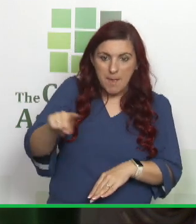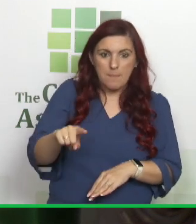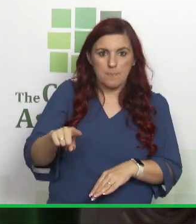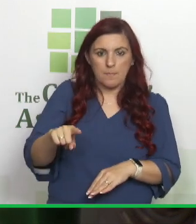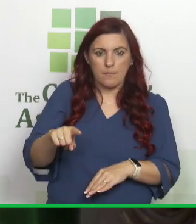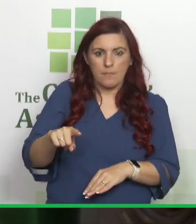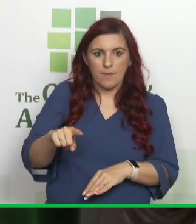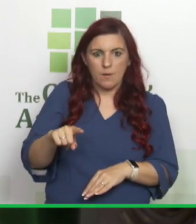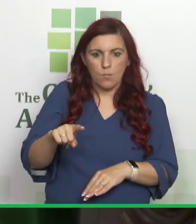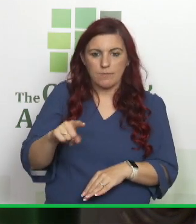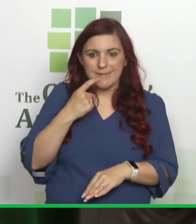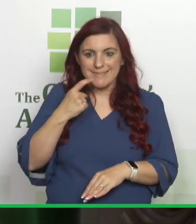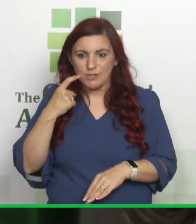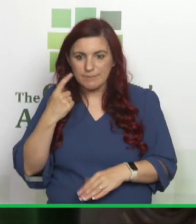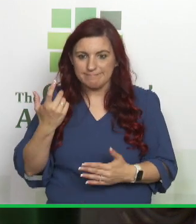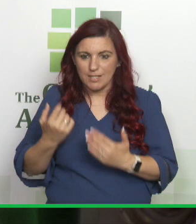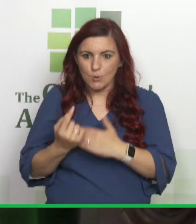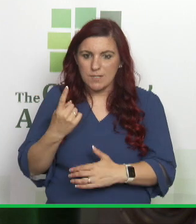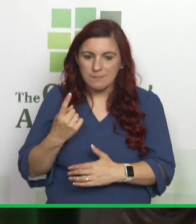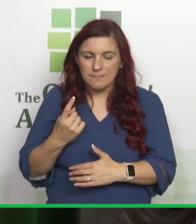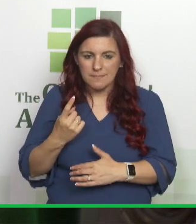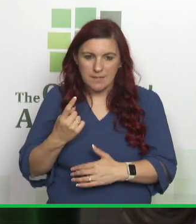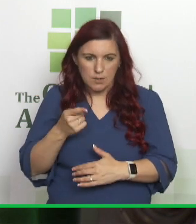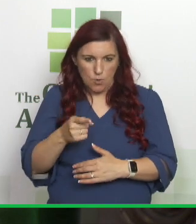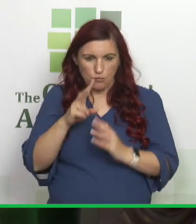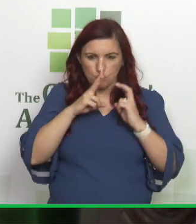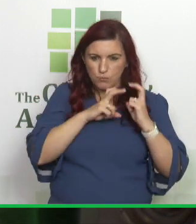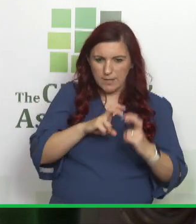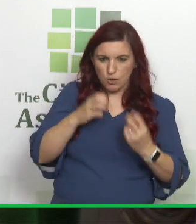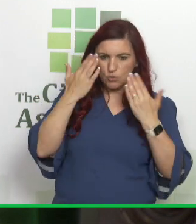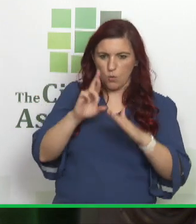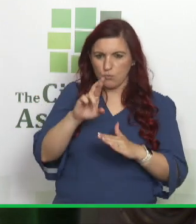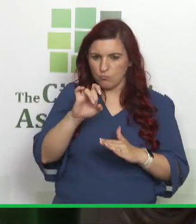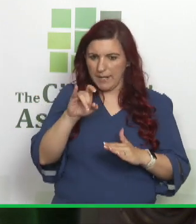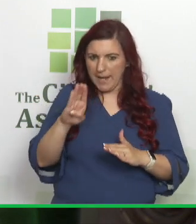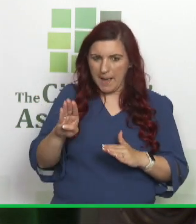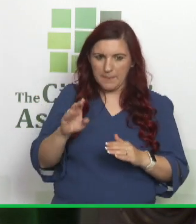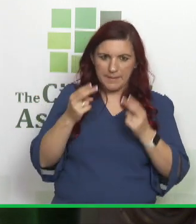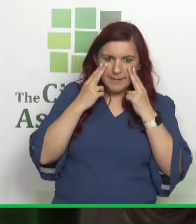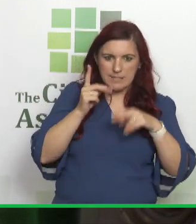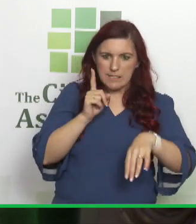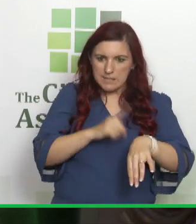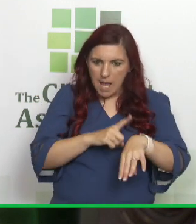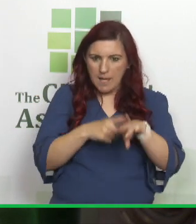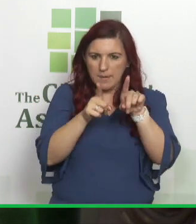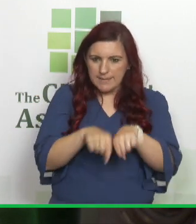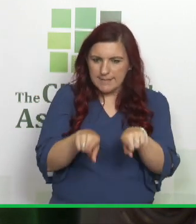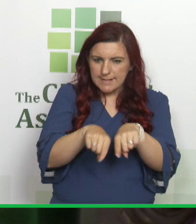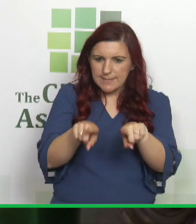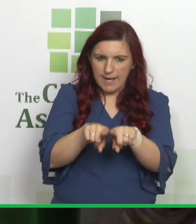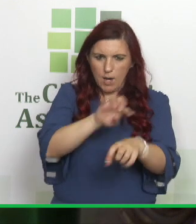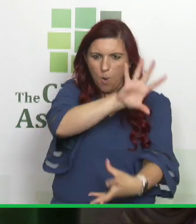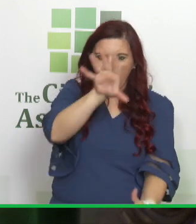the throes of active addiction. Research has shown that rehabilitation requires time, consistency, and a holistic